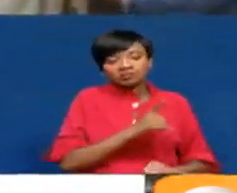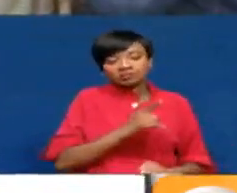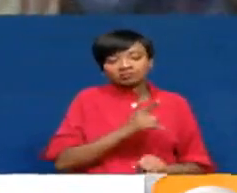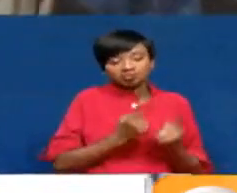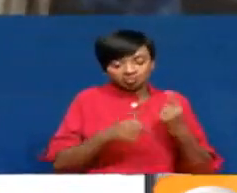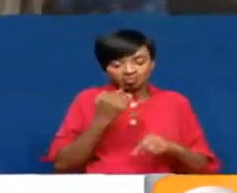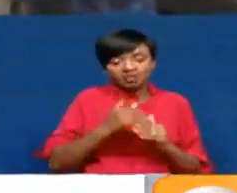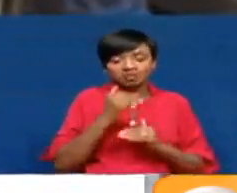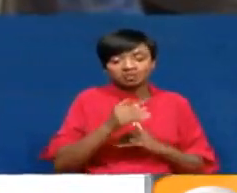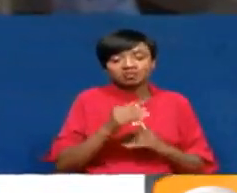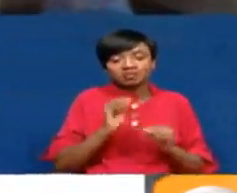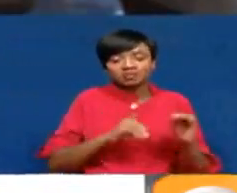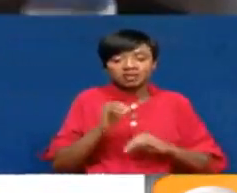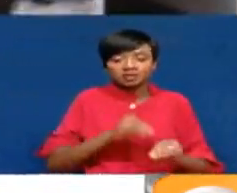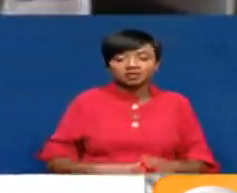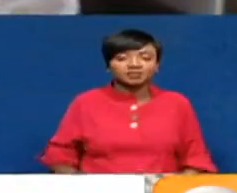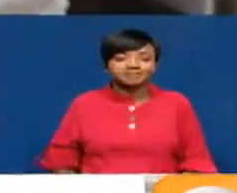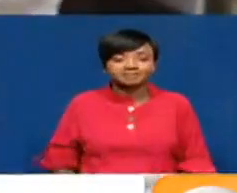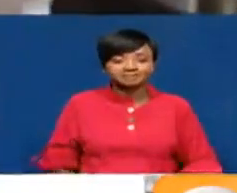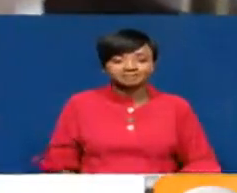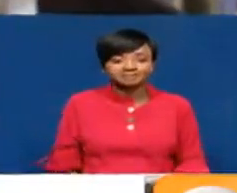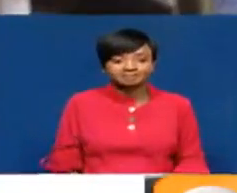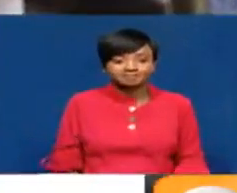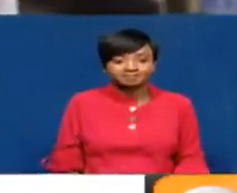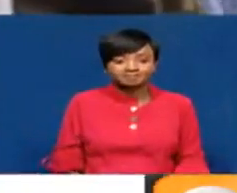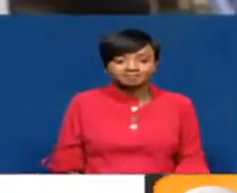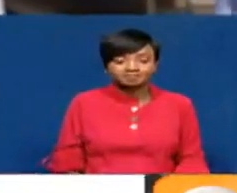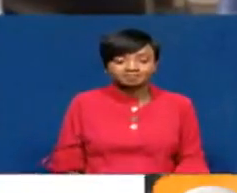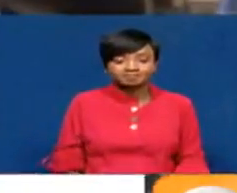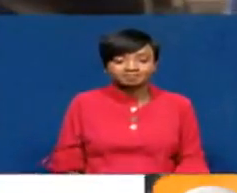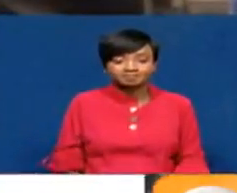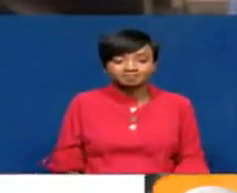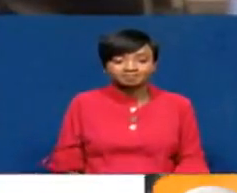succeed President Uhuru Kenyatta. Chemutai Goin, Citizen TV, Nakuru County.